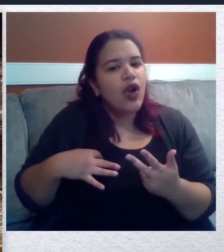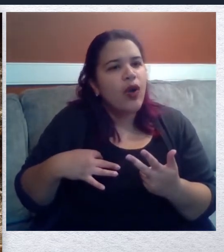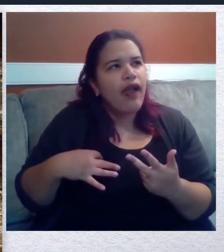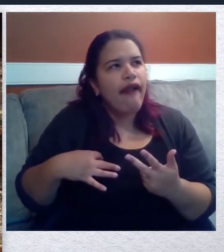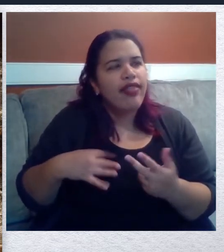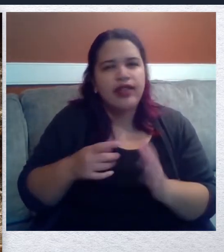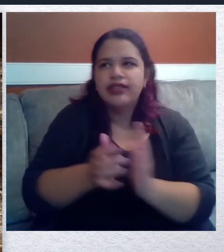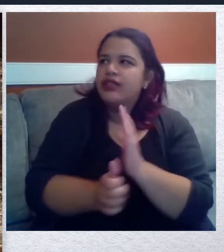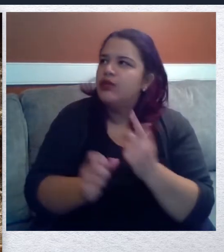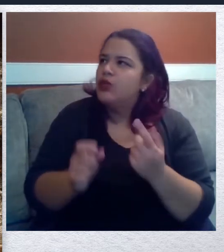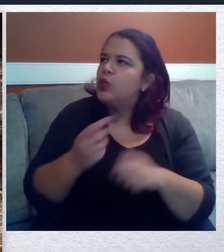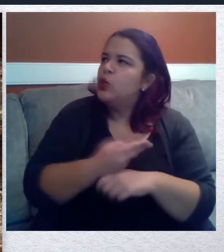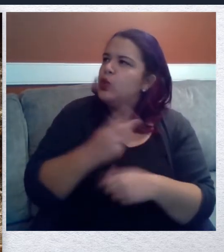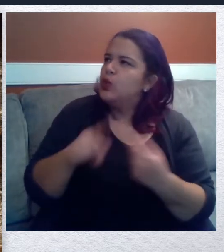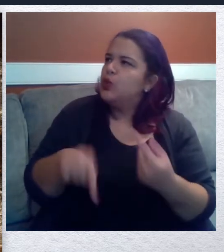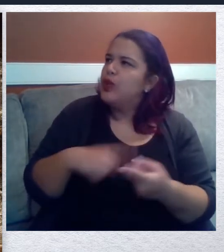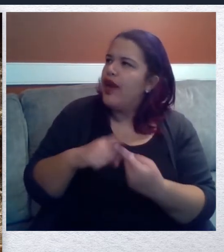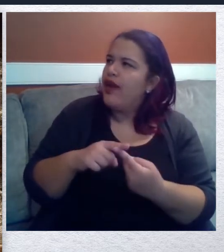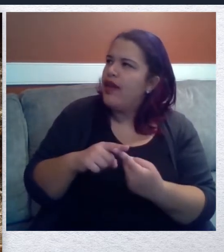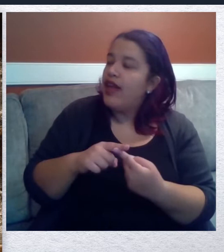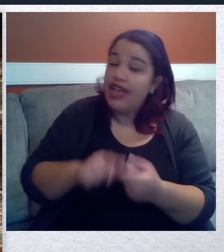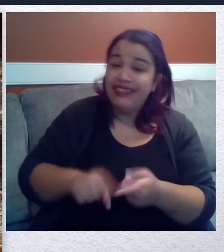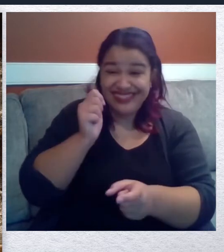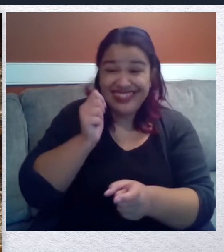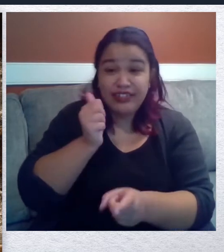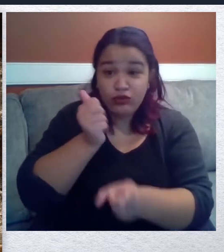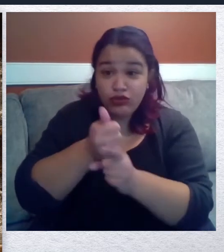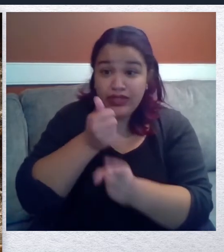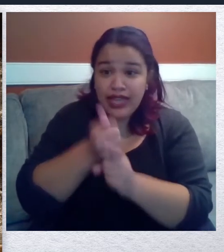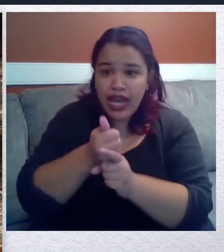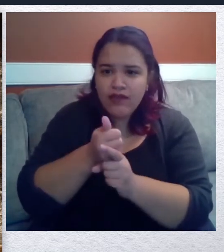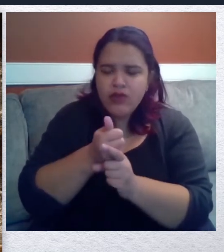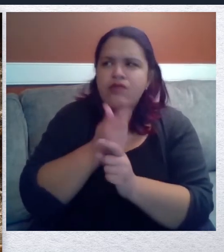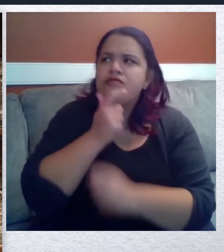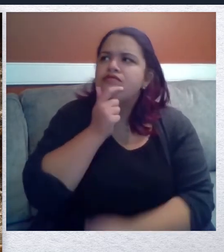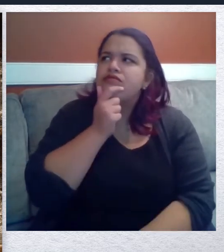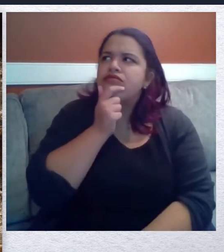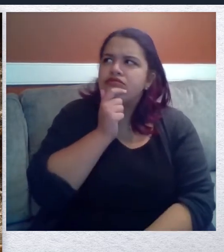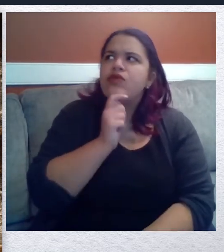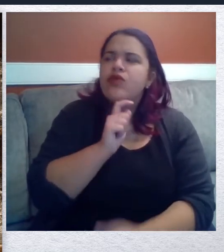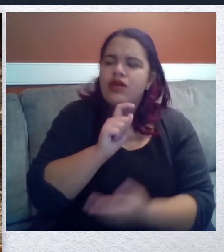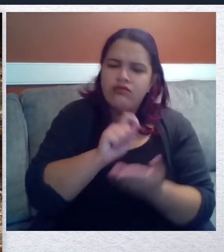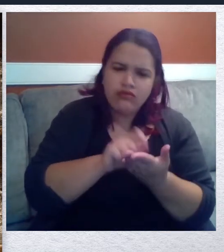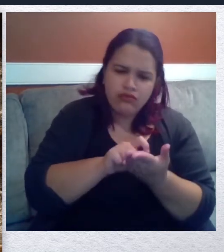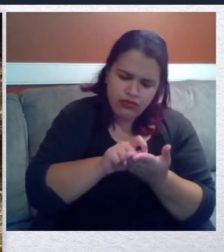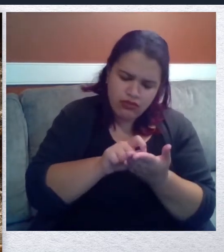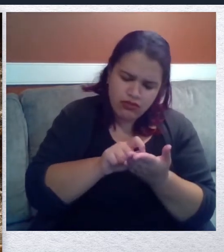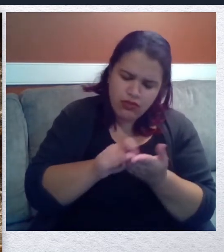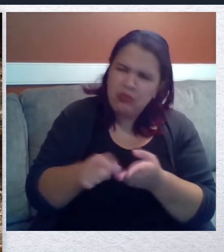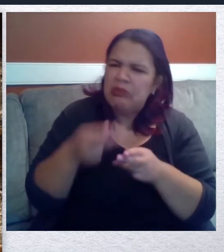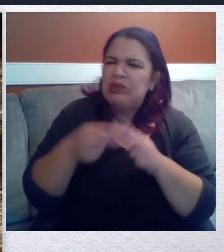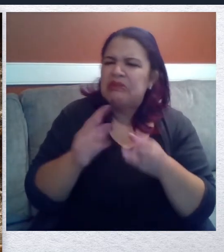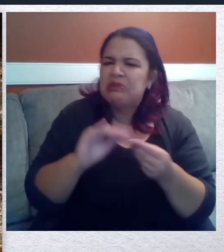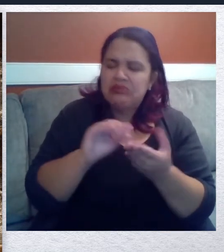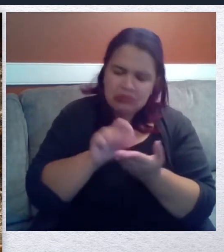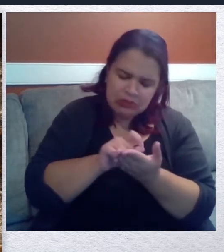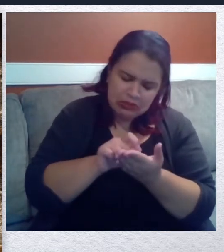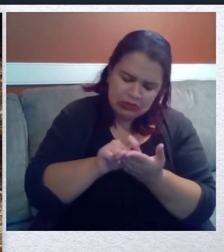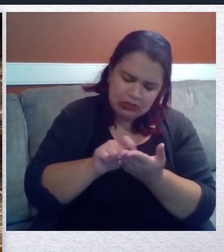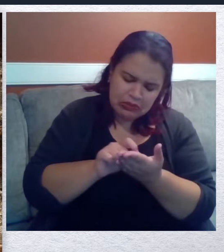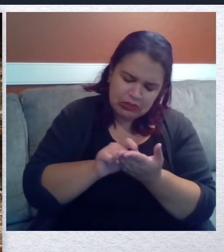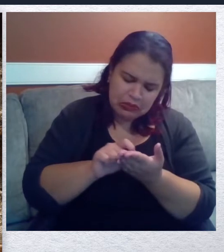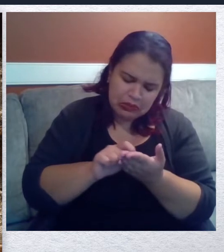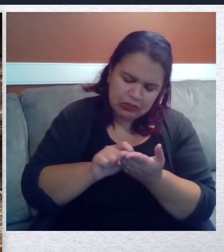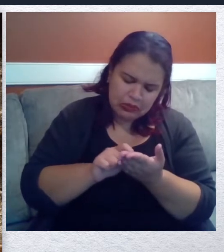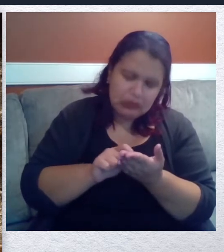Now, write brief scenarios of those experiences, including the situation, task, activity,